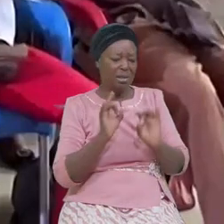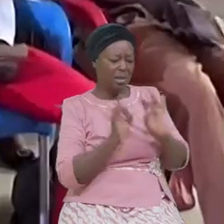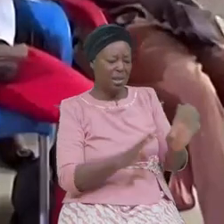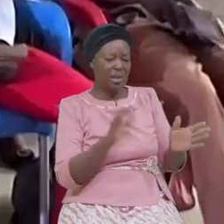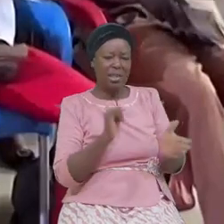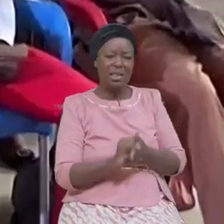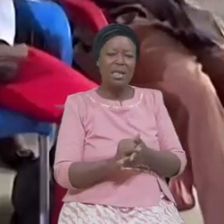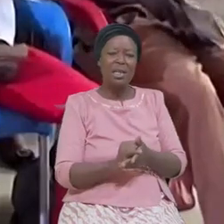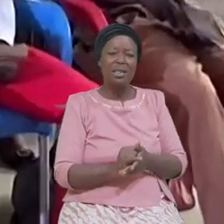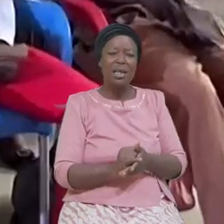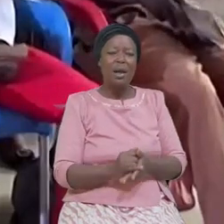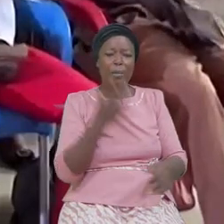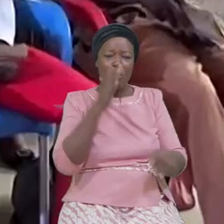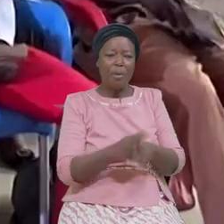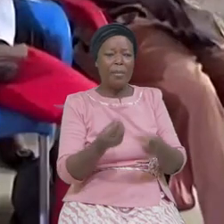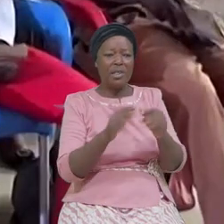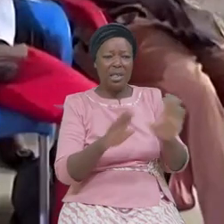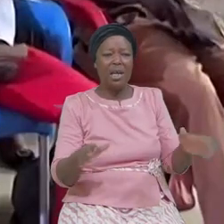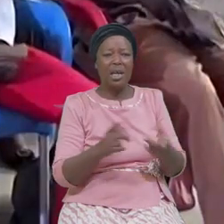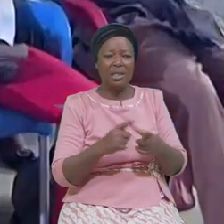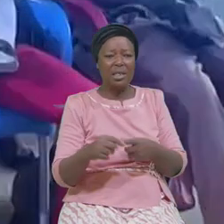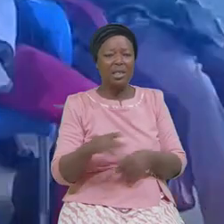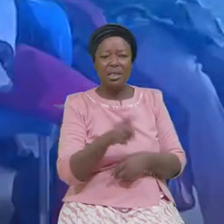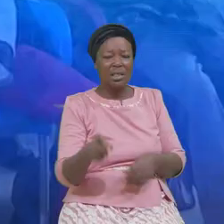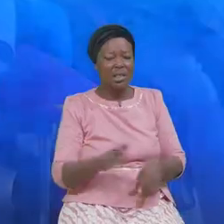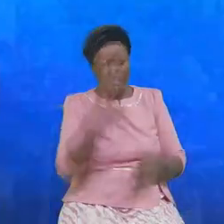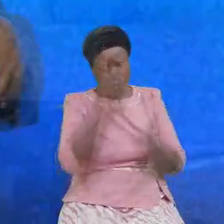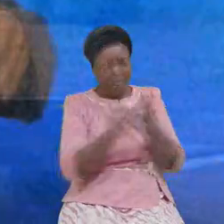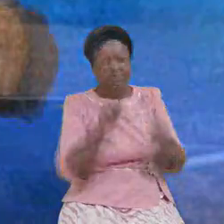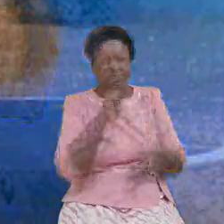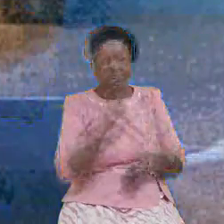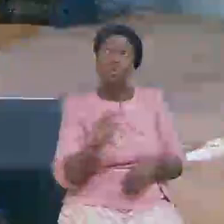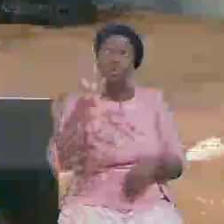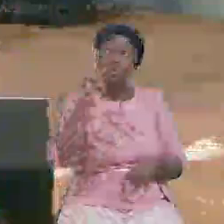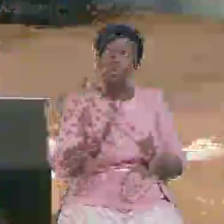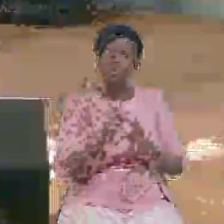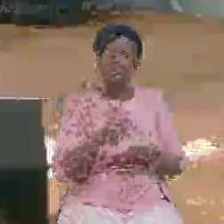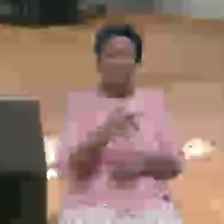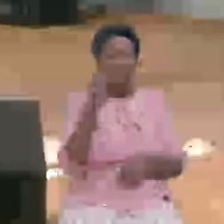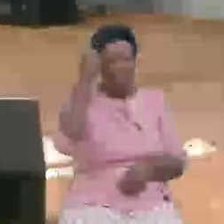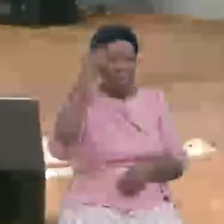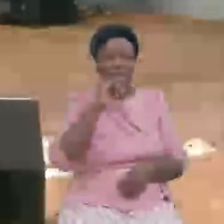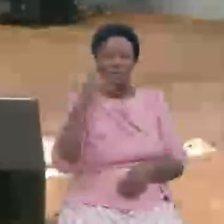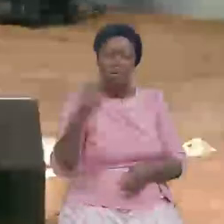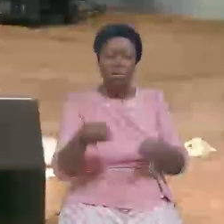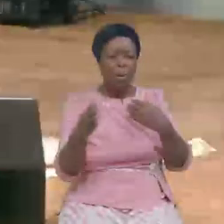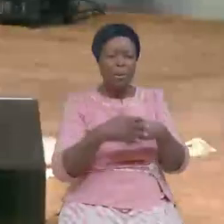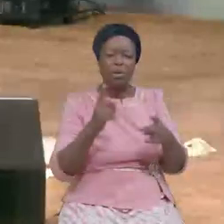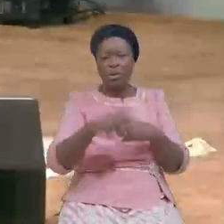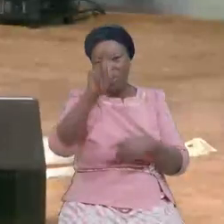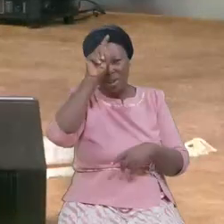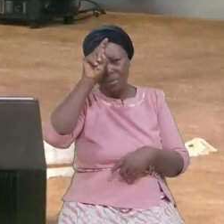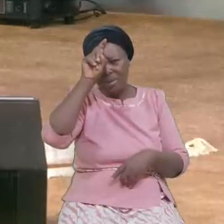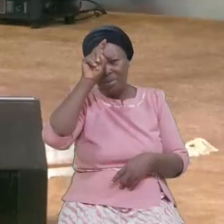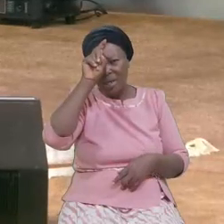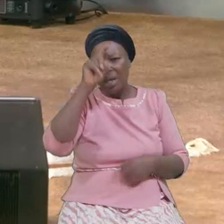they believed not his word. Their minds were always going to Egypt.